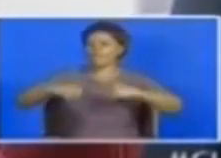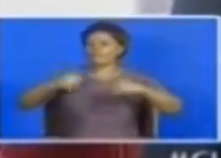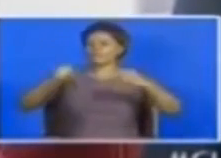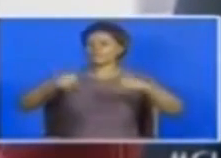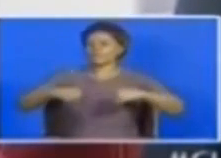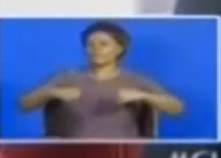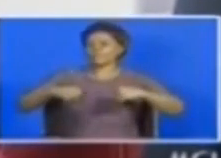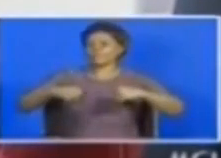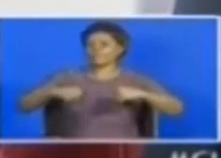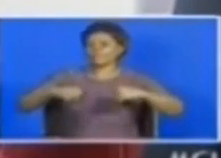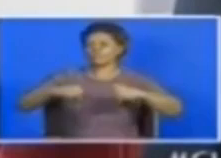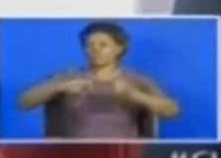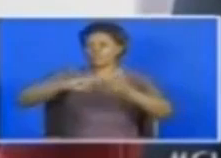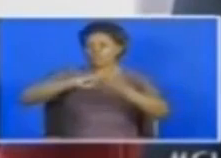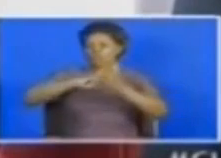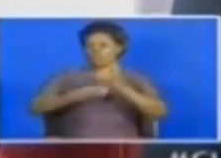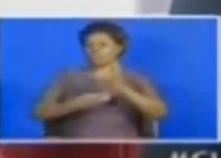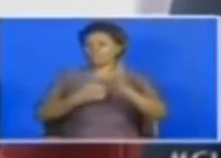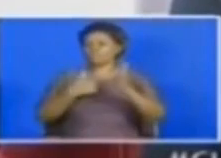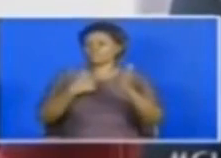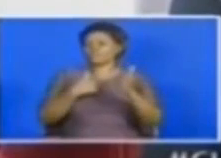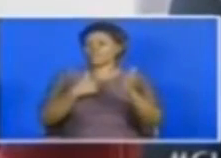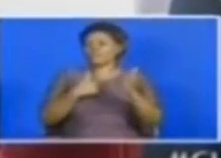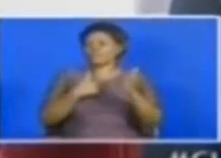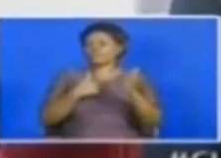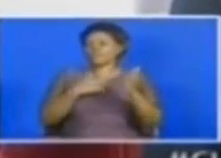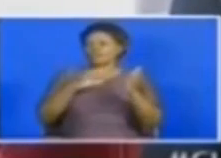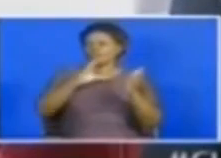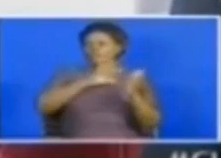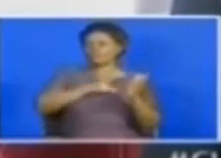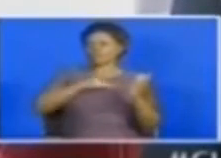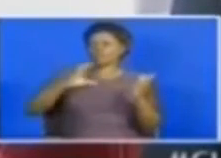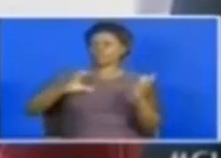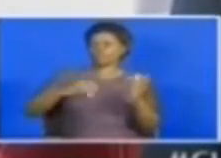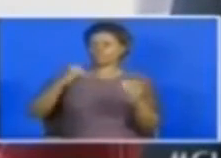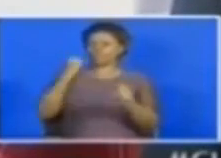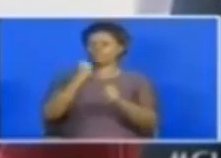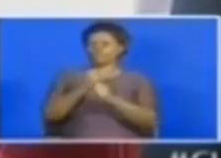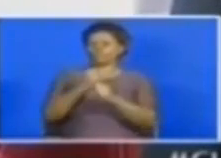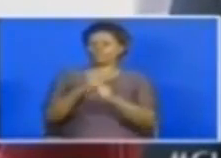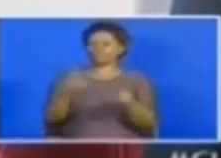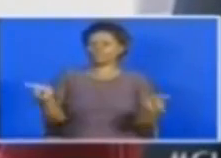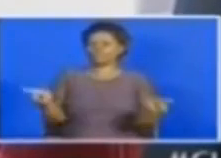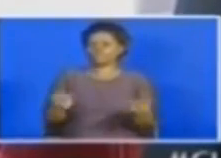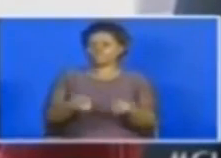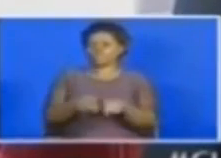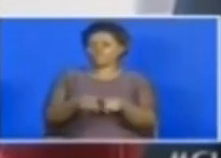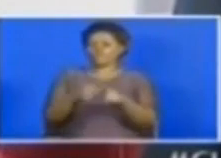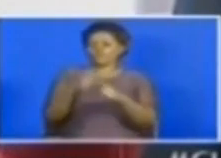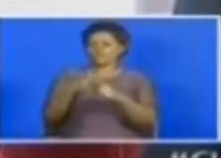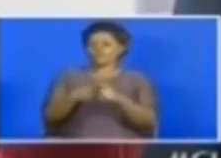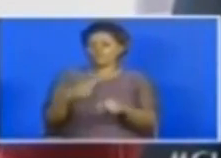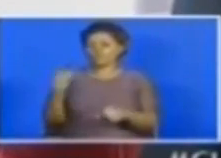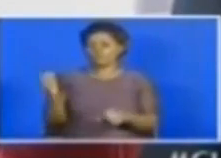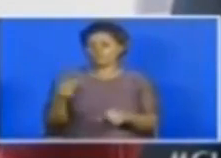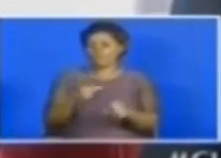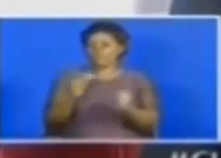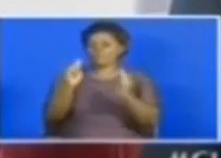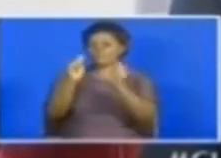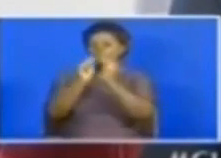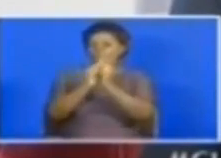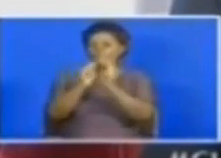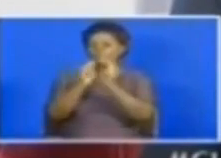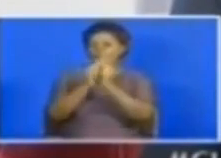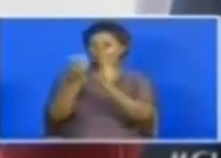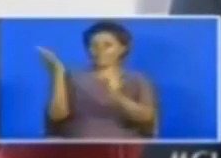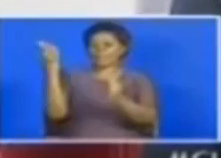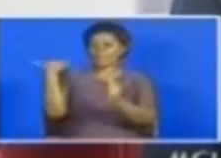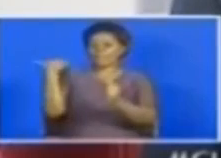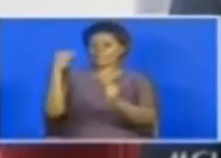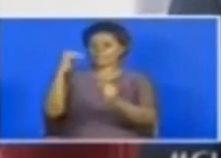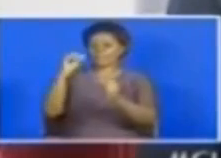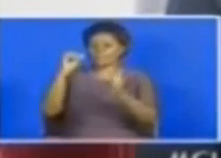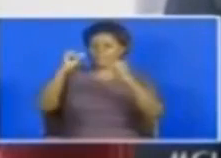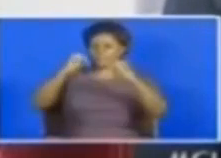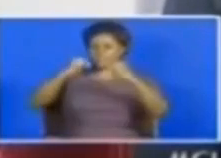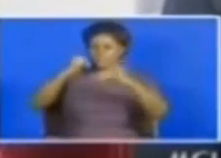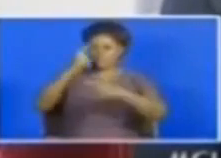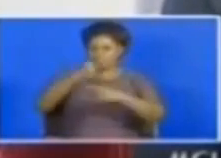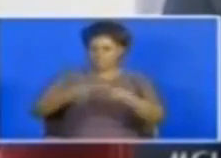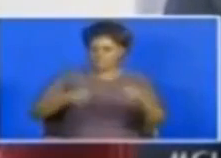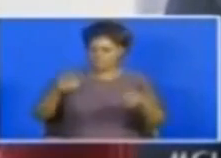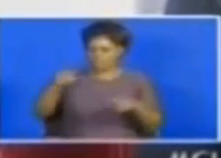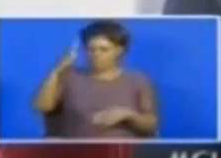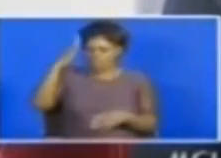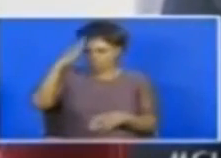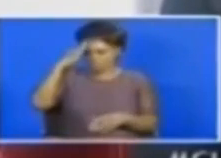You have a framework contract in place. And that is what the commission had been trying to do from October last year. It's a framework agreement in which